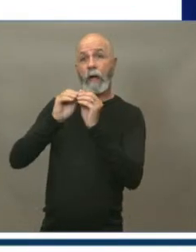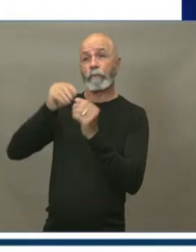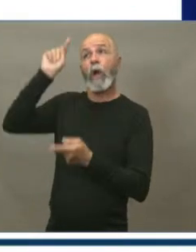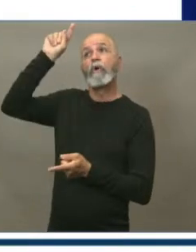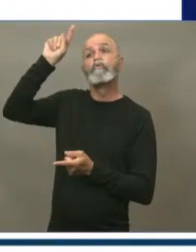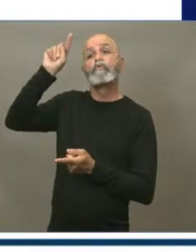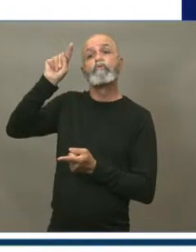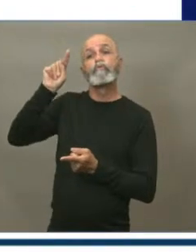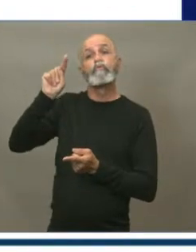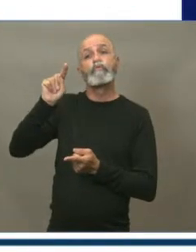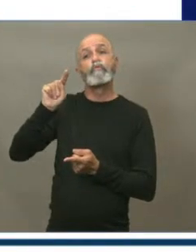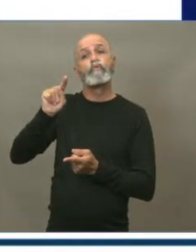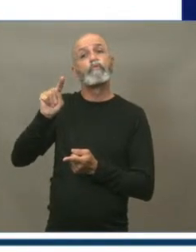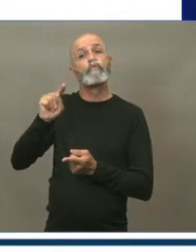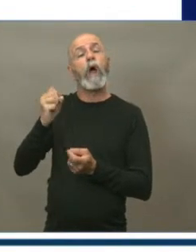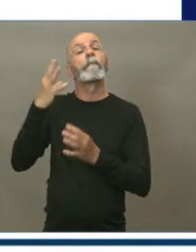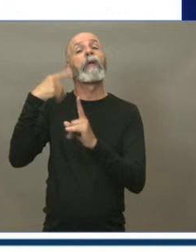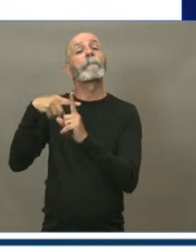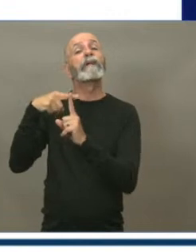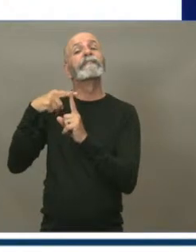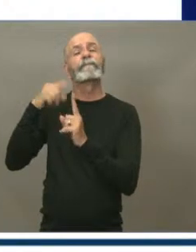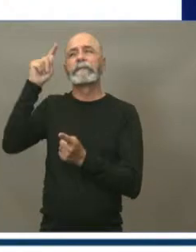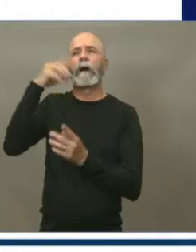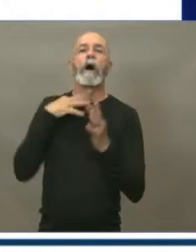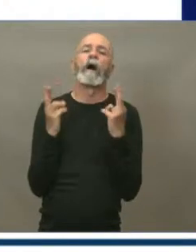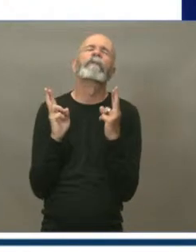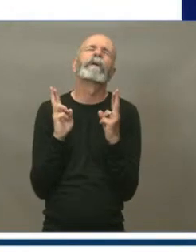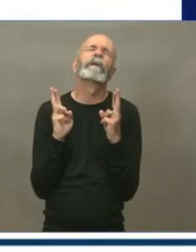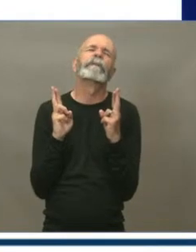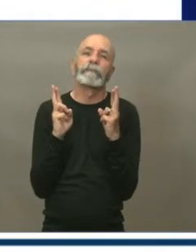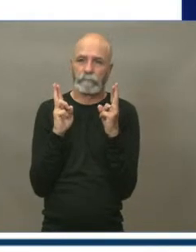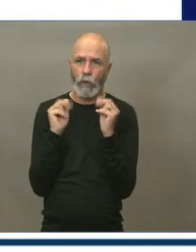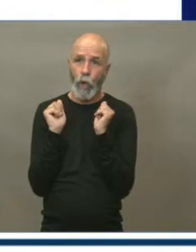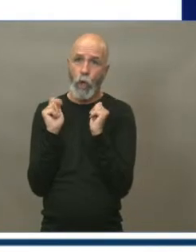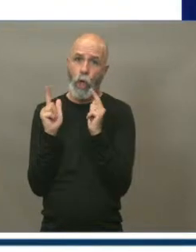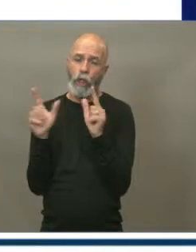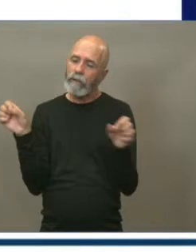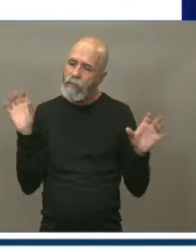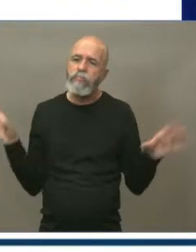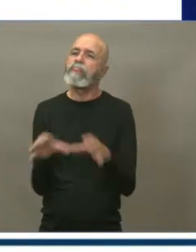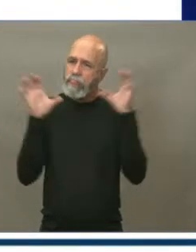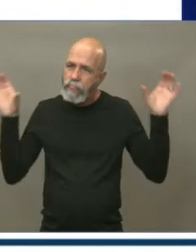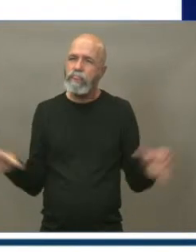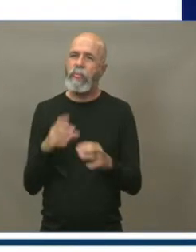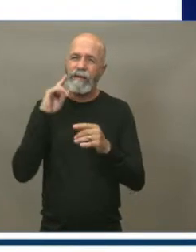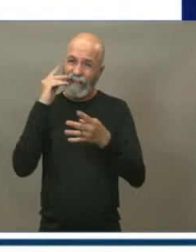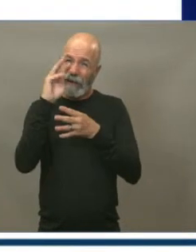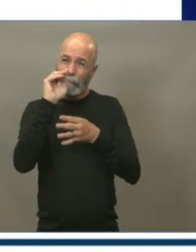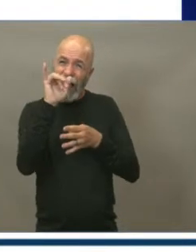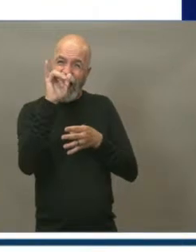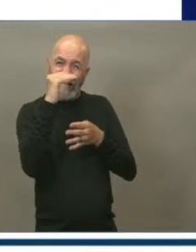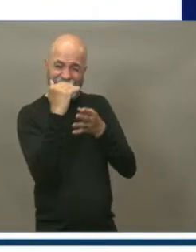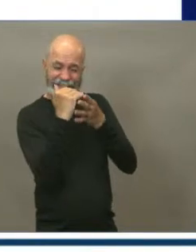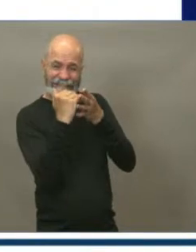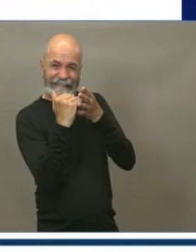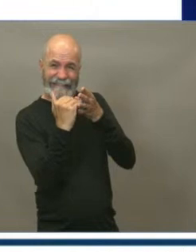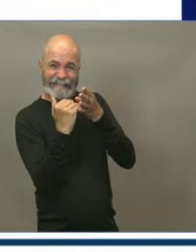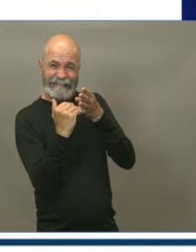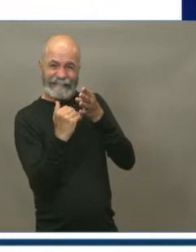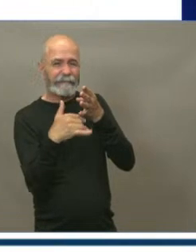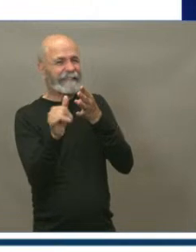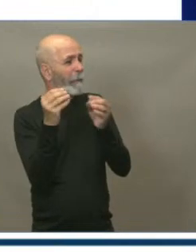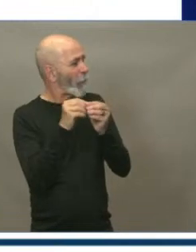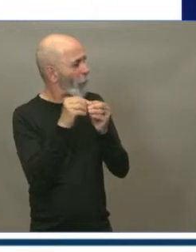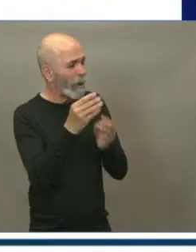I just plead for Nova Scotians to continue to work hard through the month of May as our vaccine plan continues to roll out. Then we can